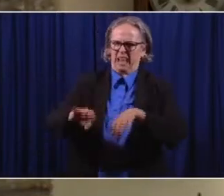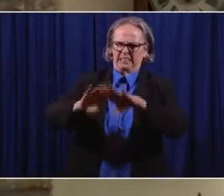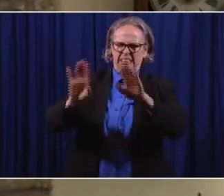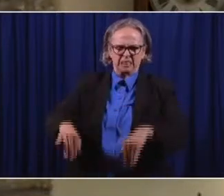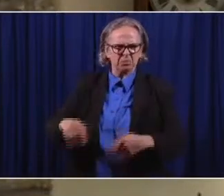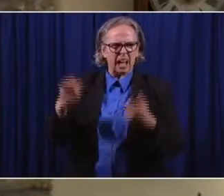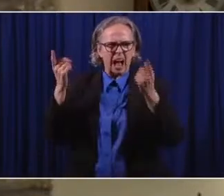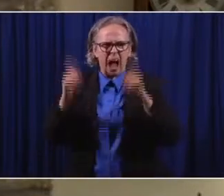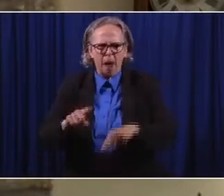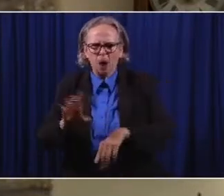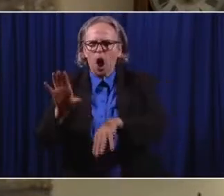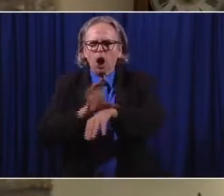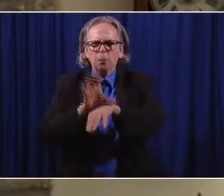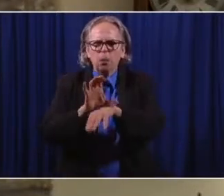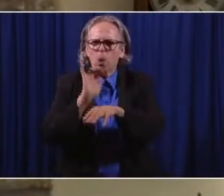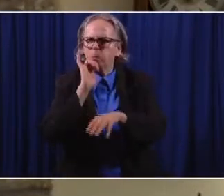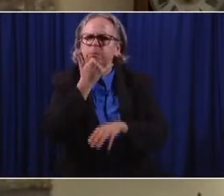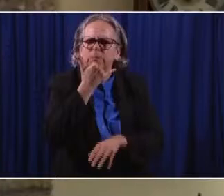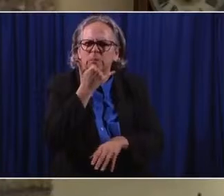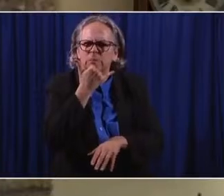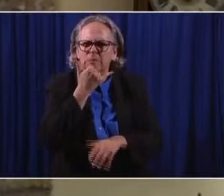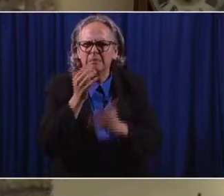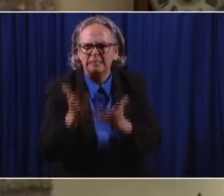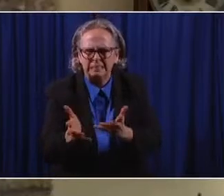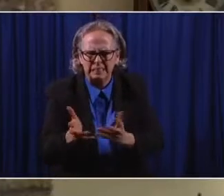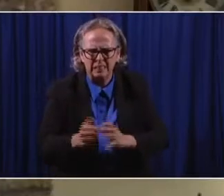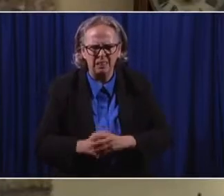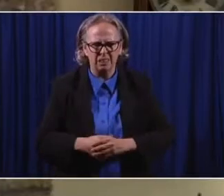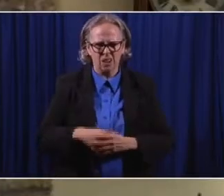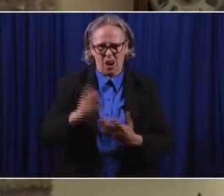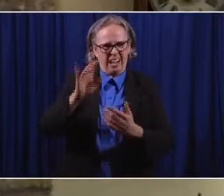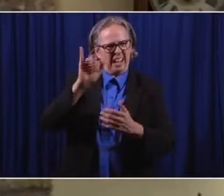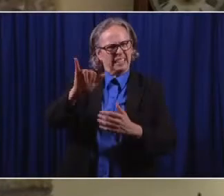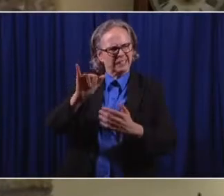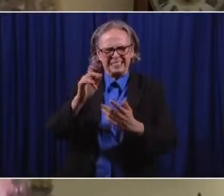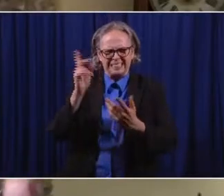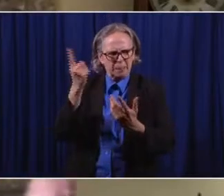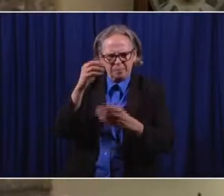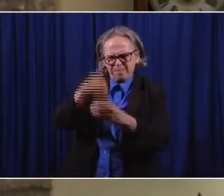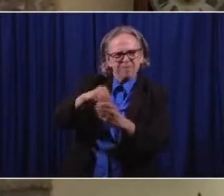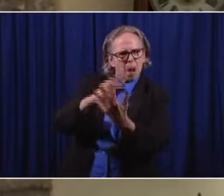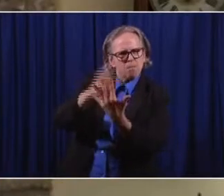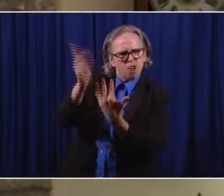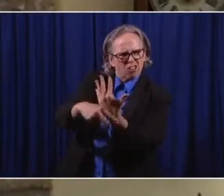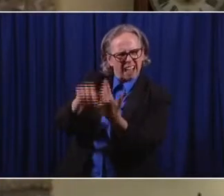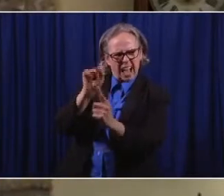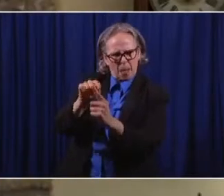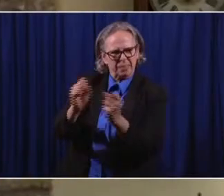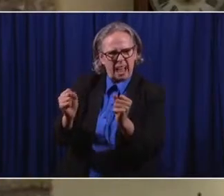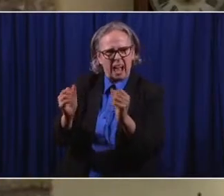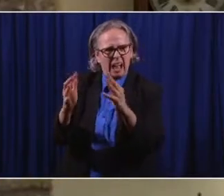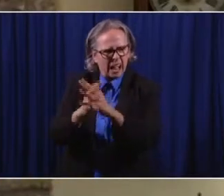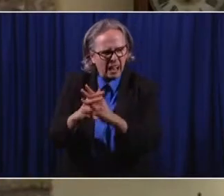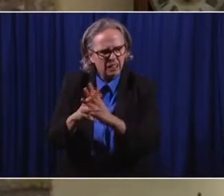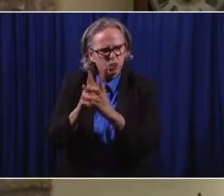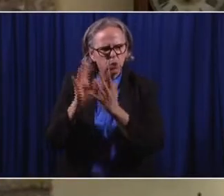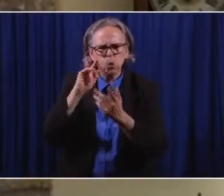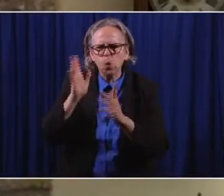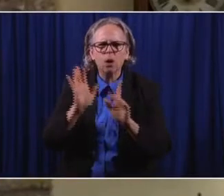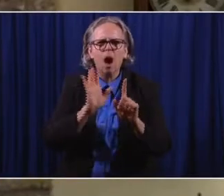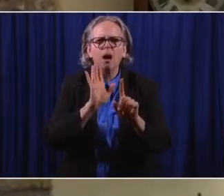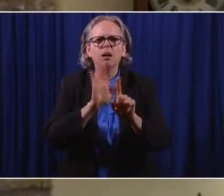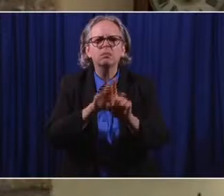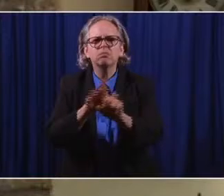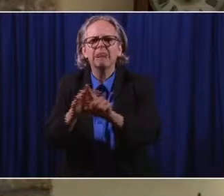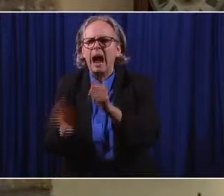is a program that is designed to try to help more people get registered. And so